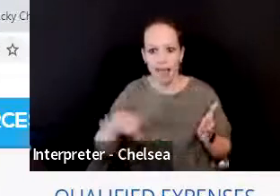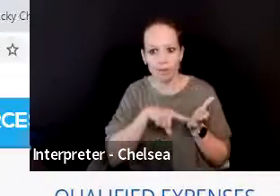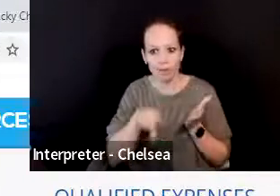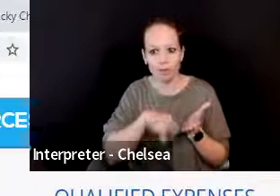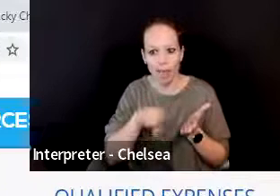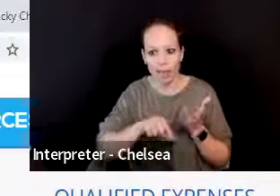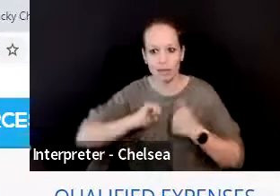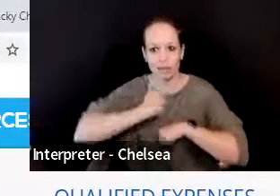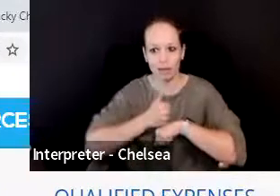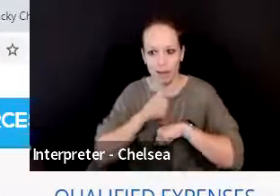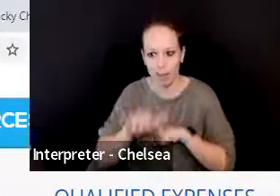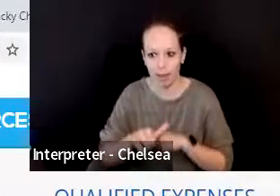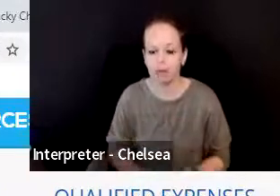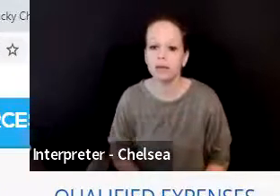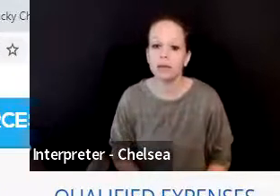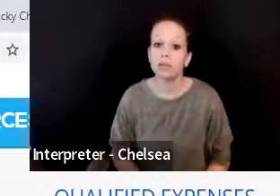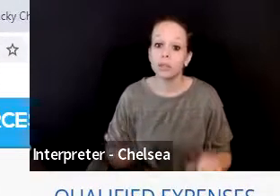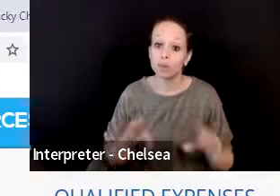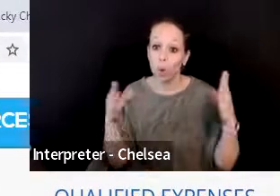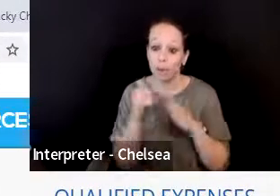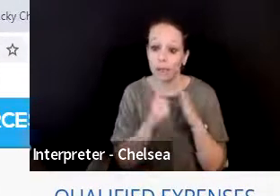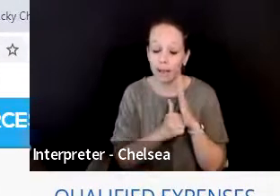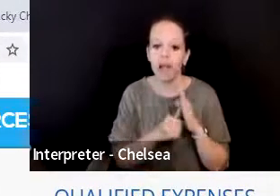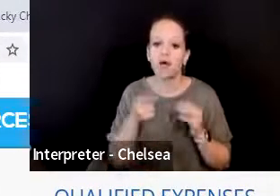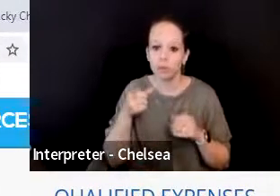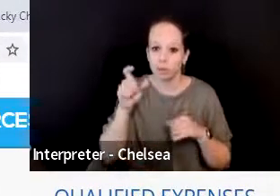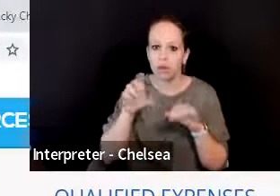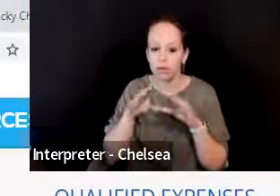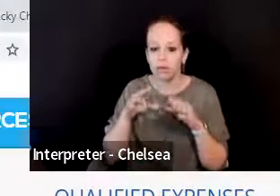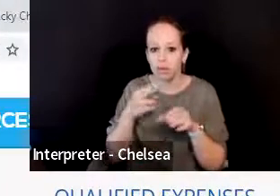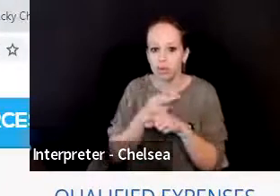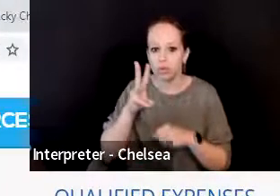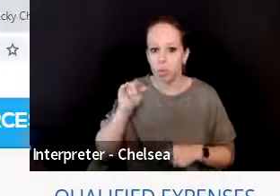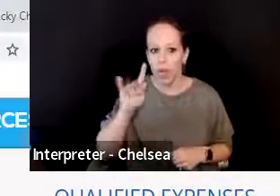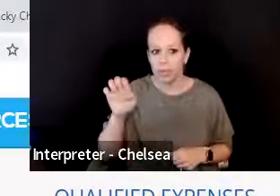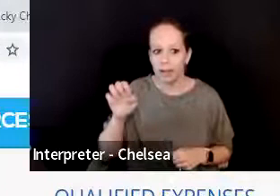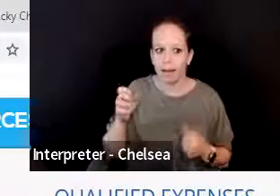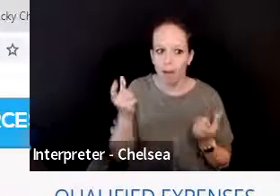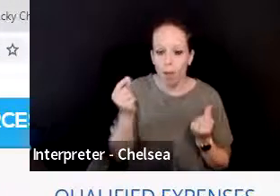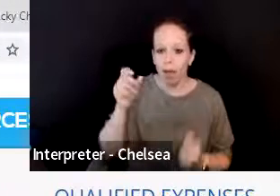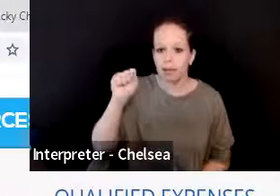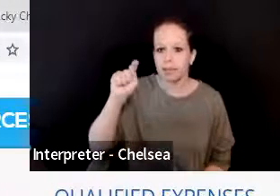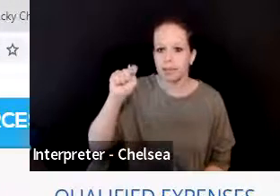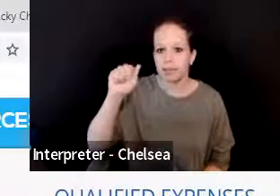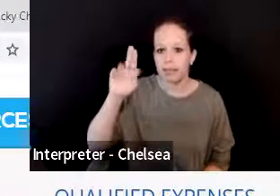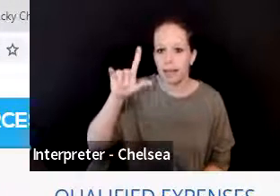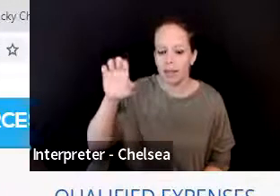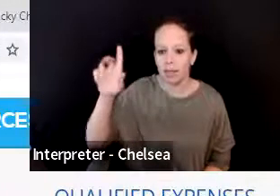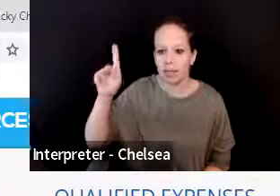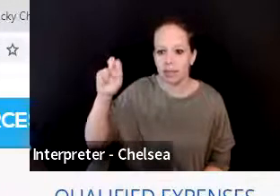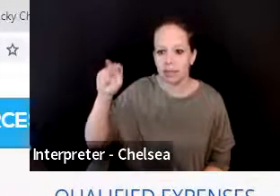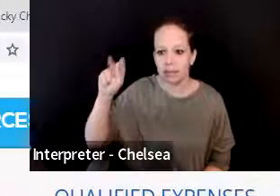set it up. So to open an account, you go to this website, again, Stable Kentucky, thank you,